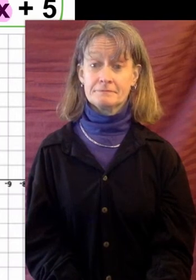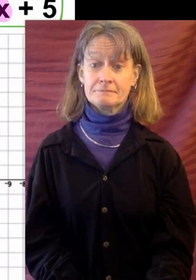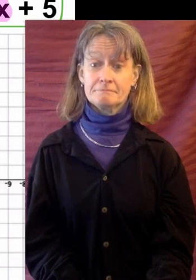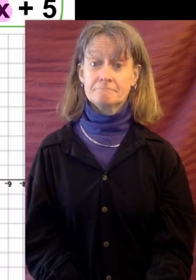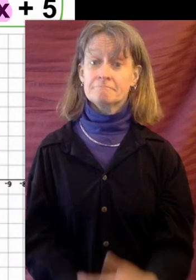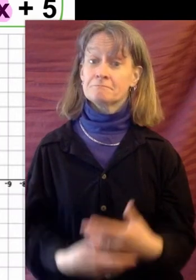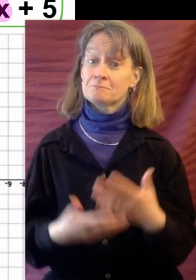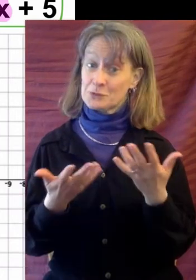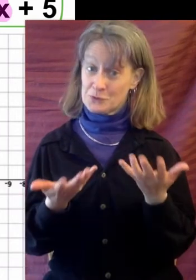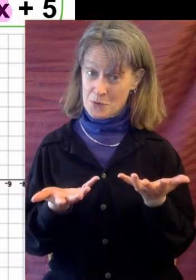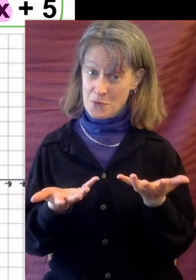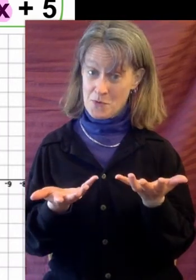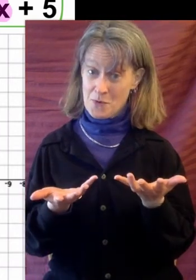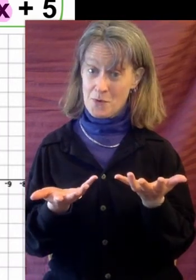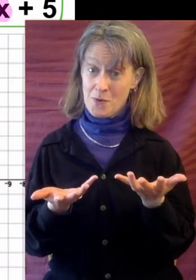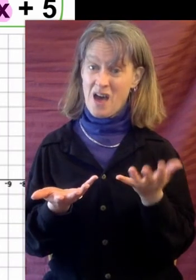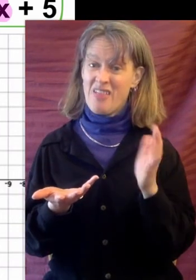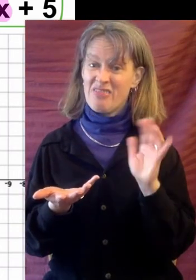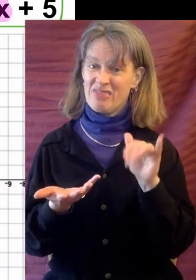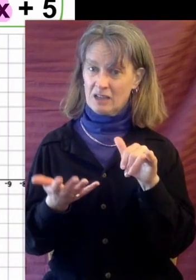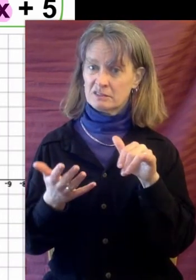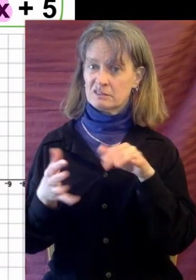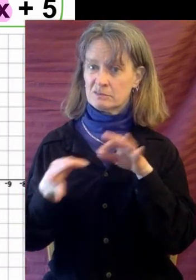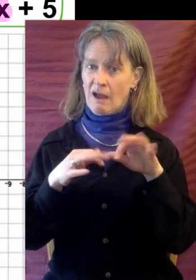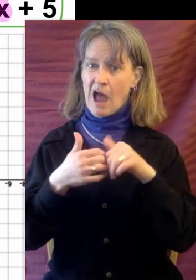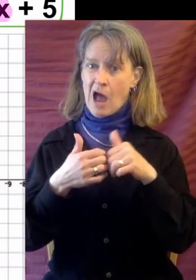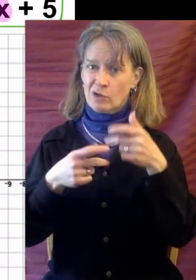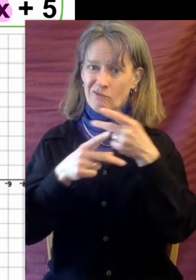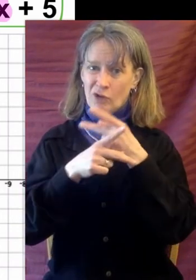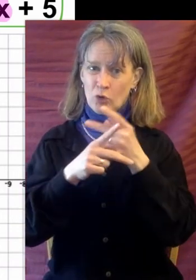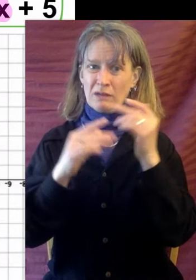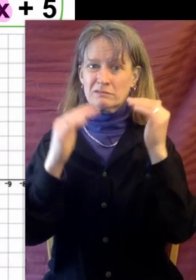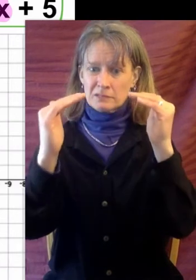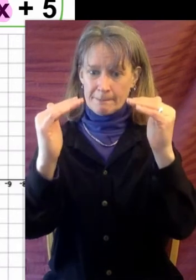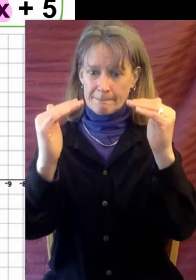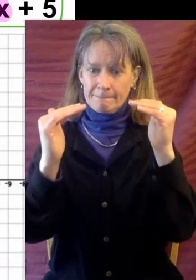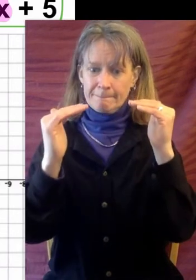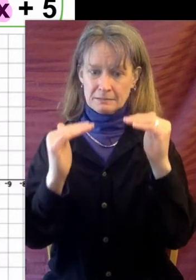So that's how you would calculate it by hand.